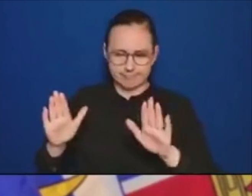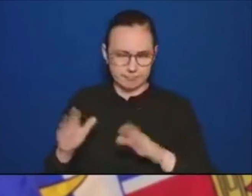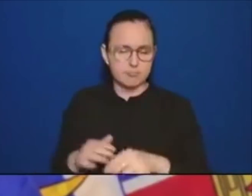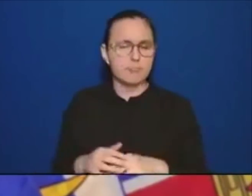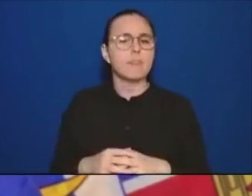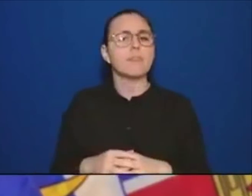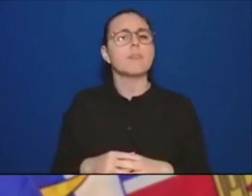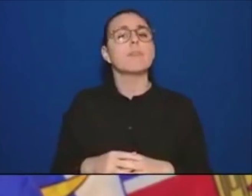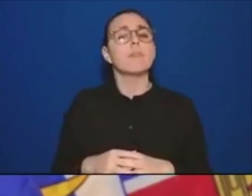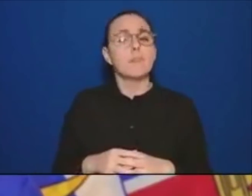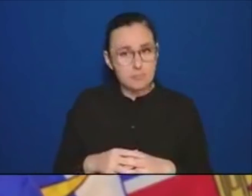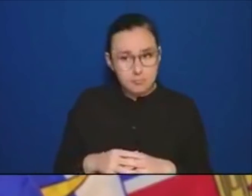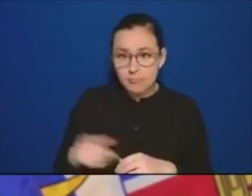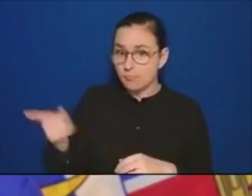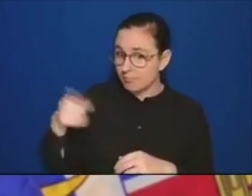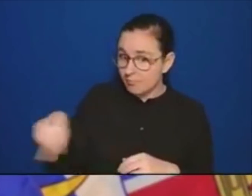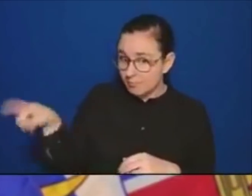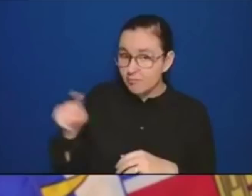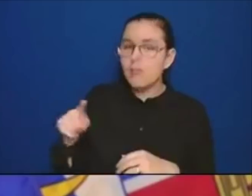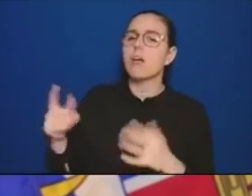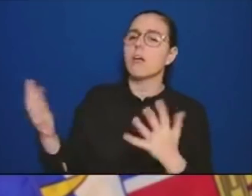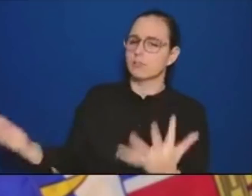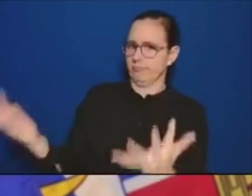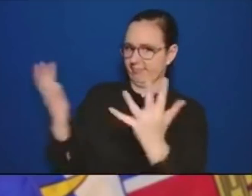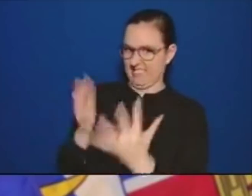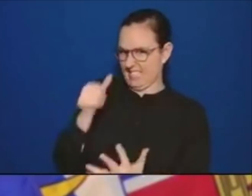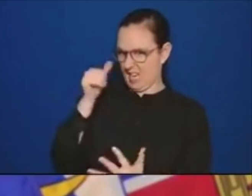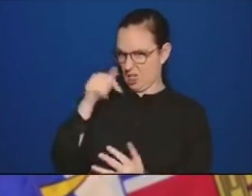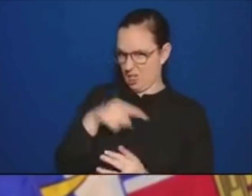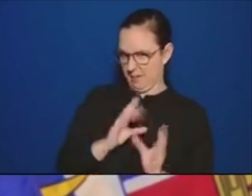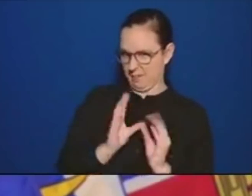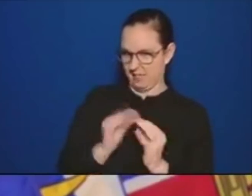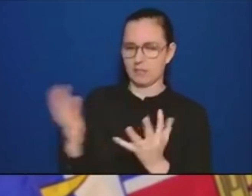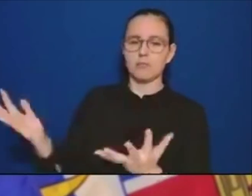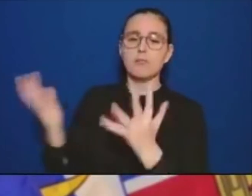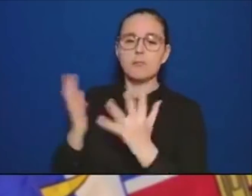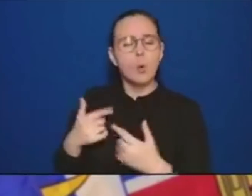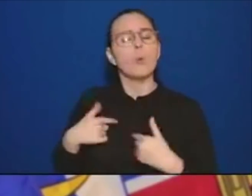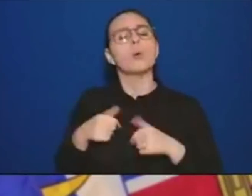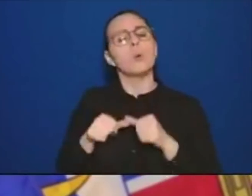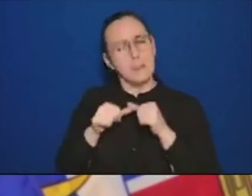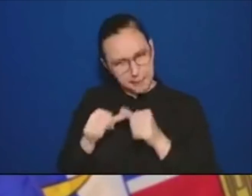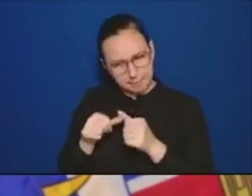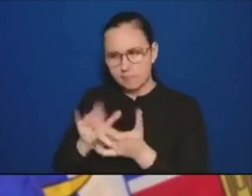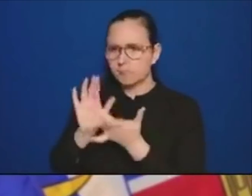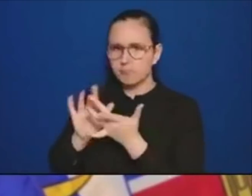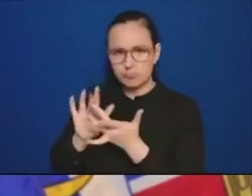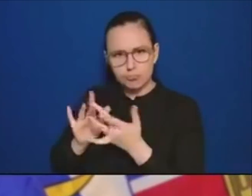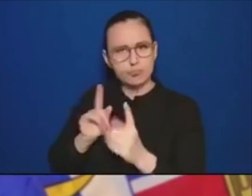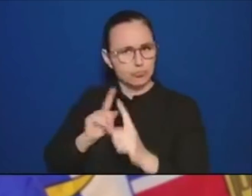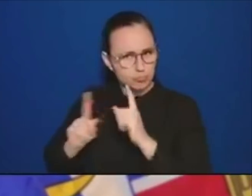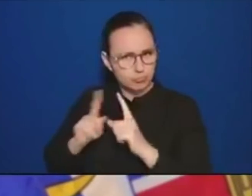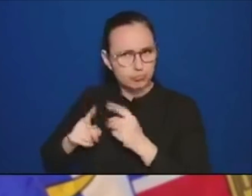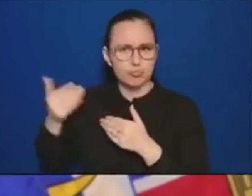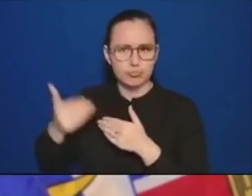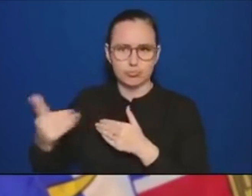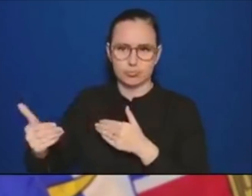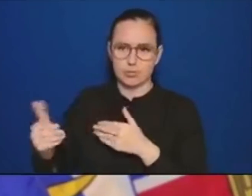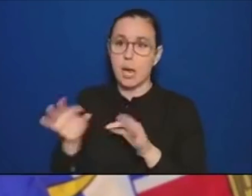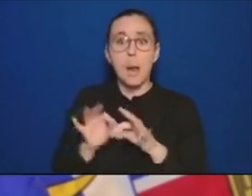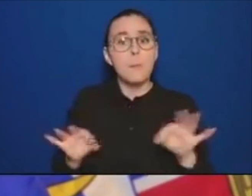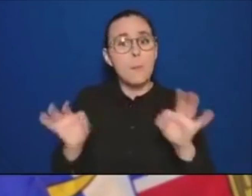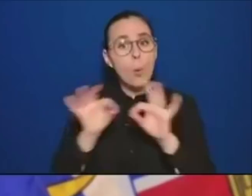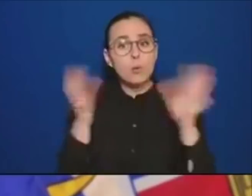and Lytton First Nation. And we're going to be continuing to reach out with these important partners and talk to them about